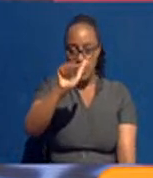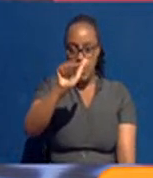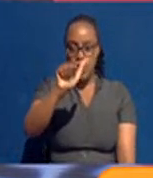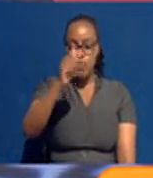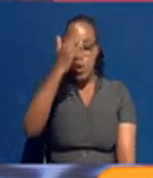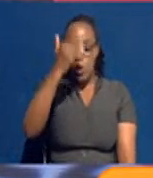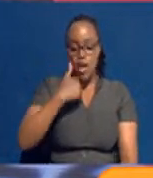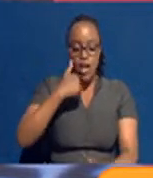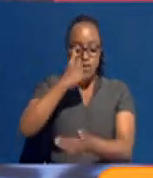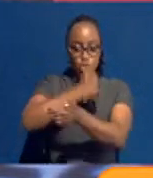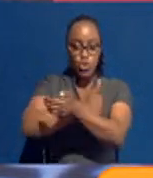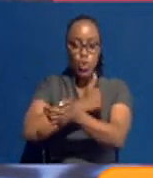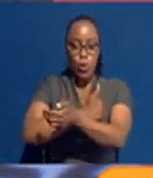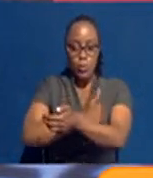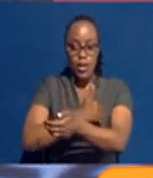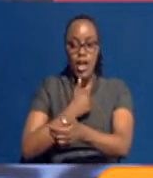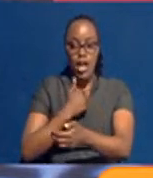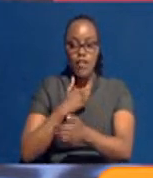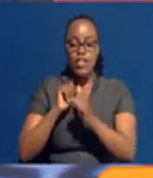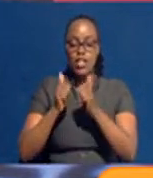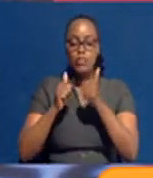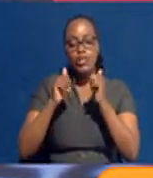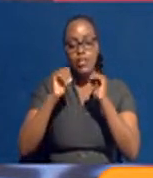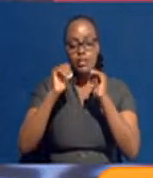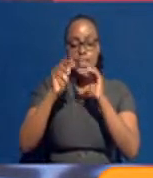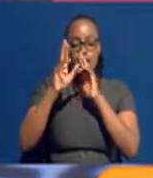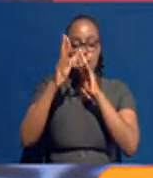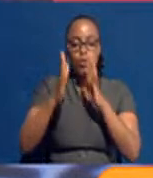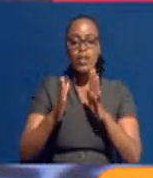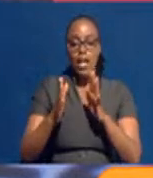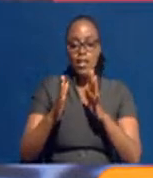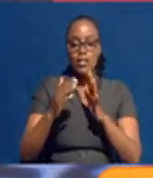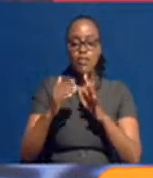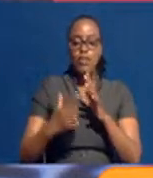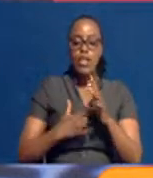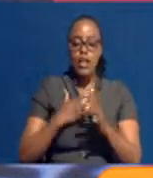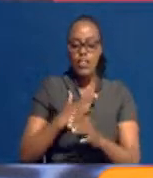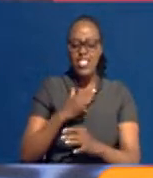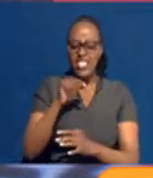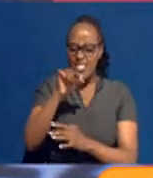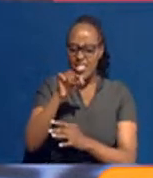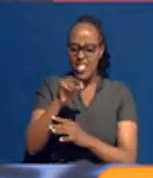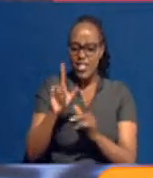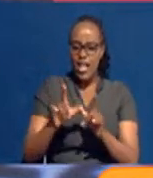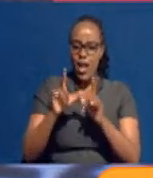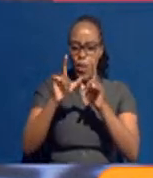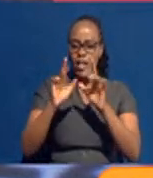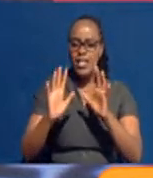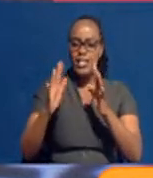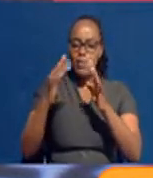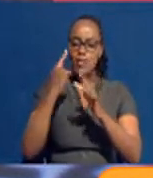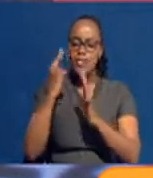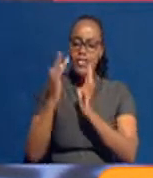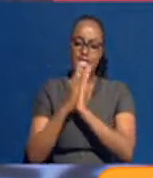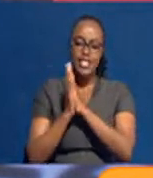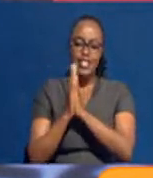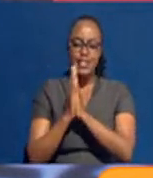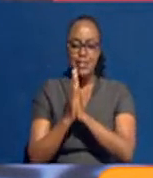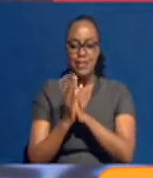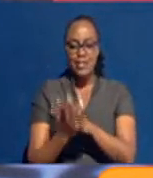for doping. Sports reporter Lukman Mahmoud attended the award ceremony and has this report.